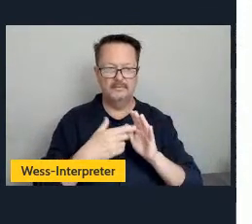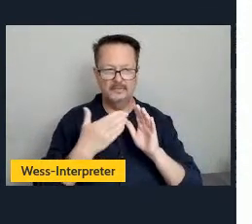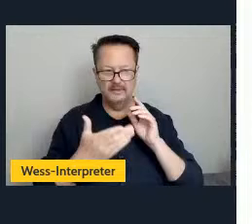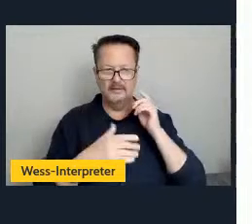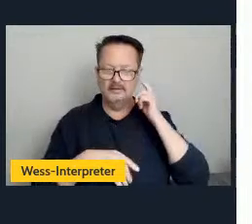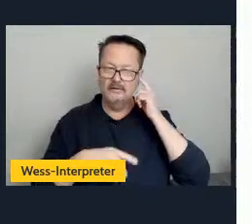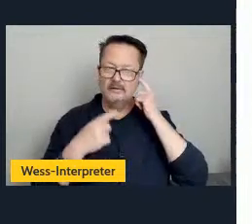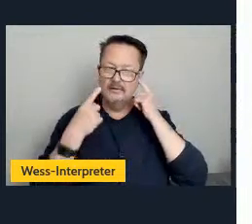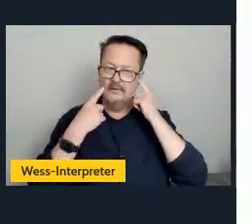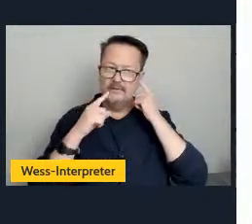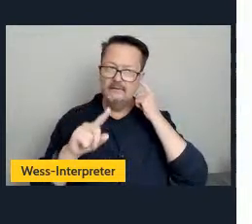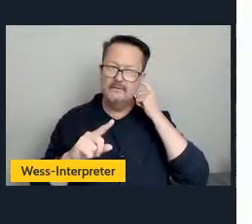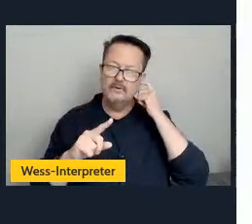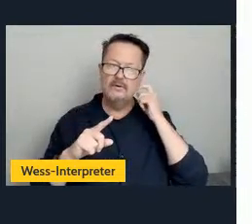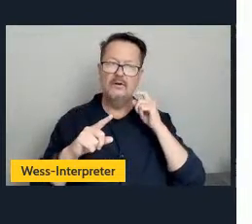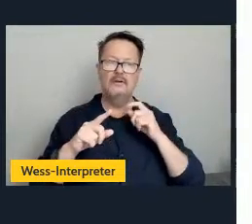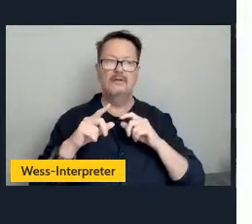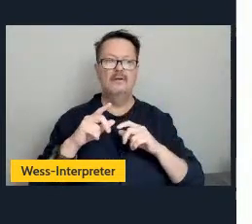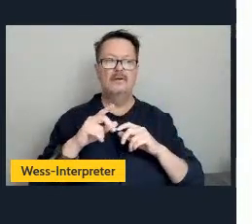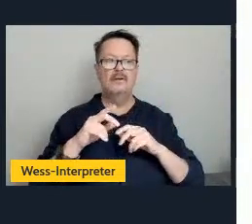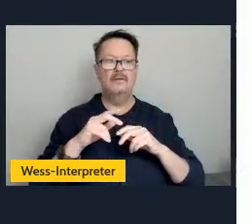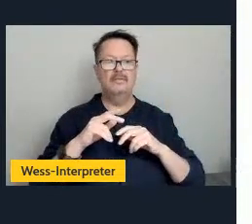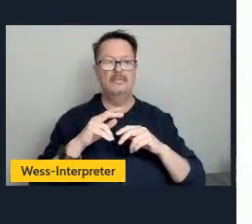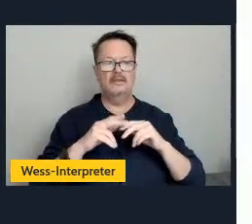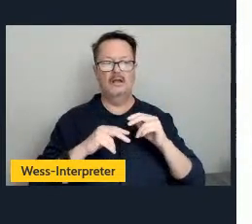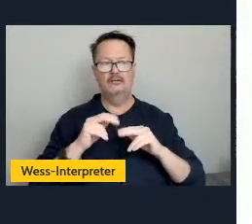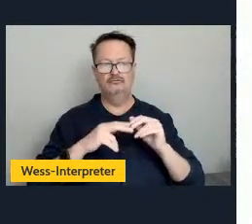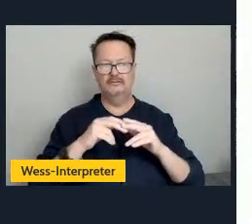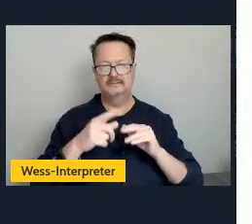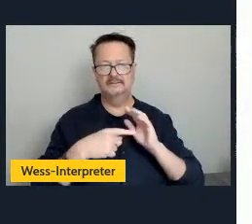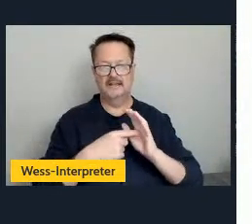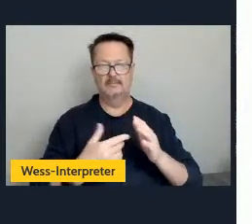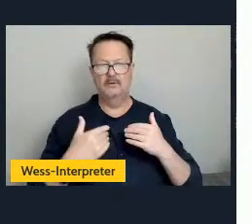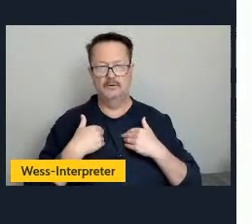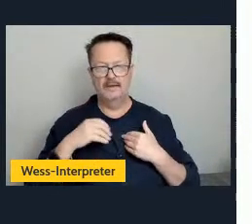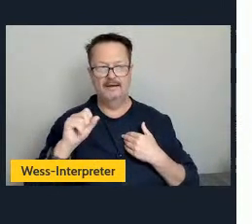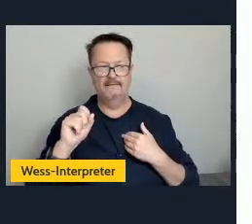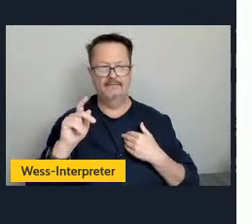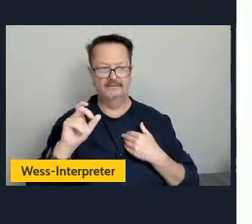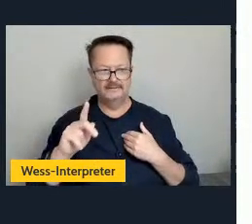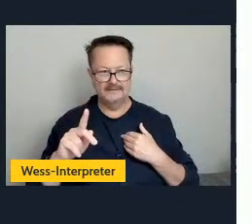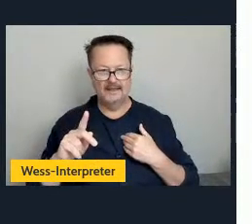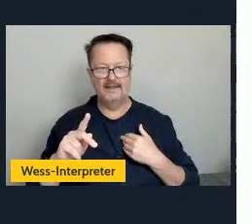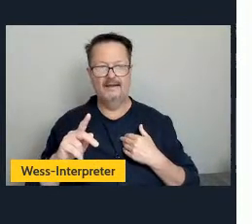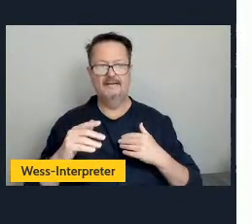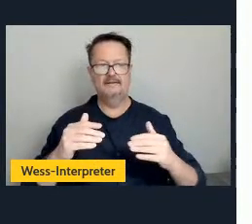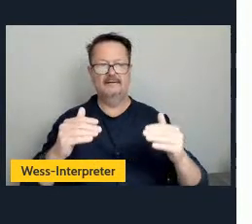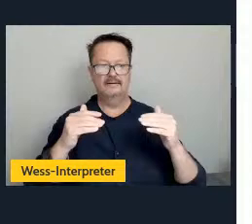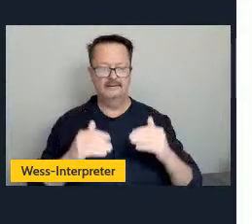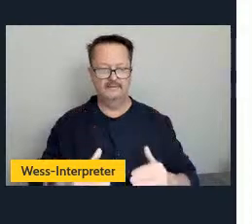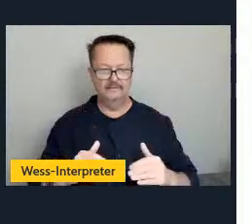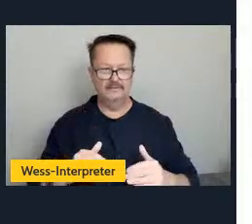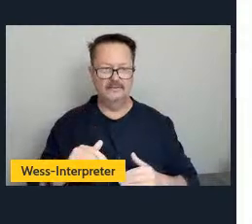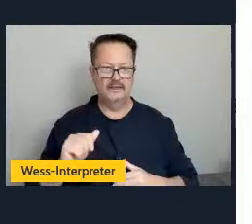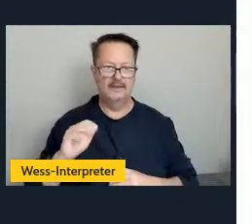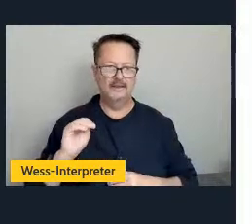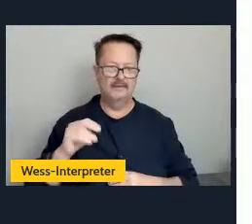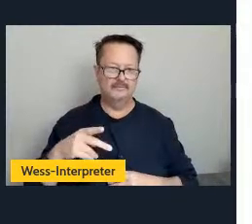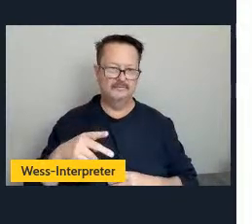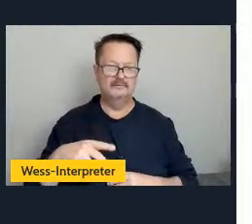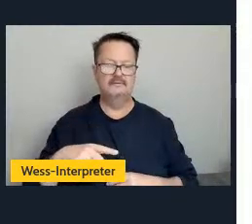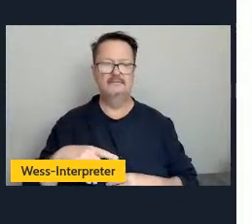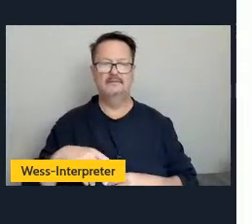For the constructs example, we have a stack here, and we initiate the S3 bucket and Lambda function and so